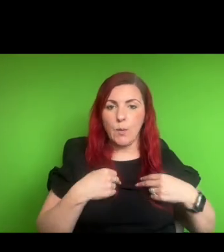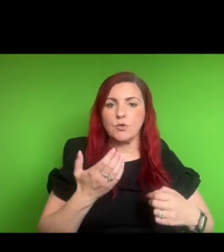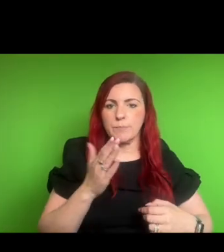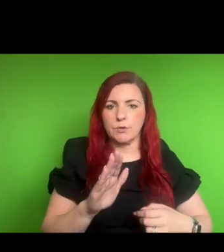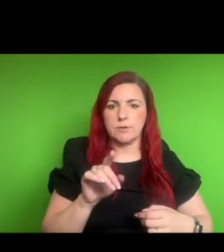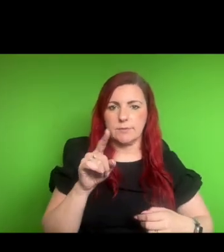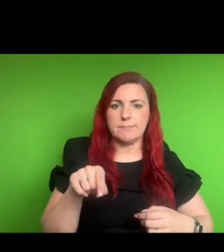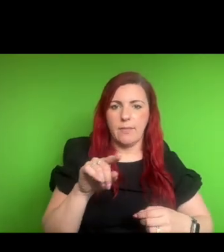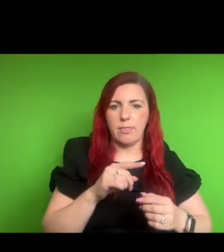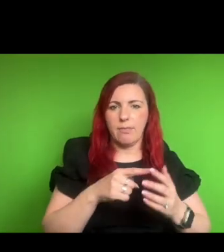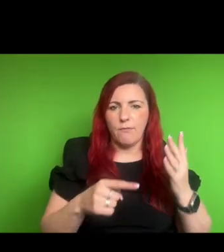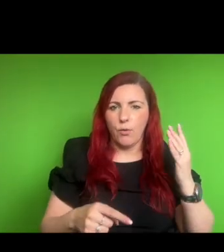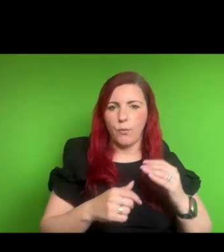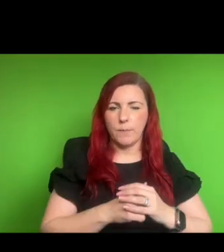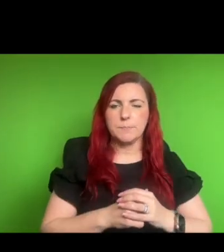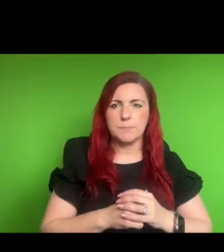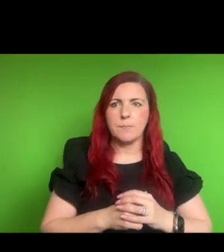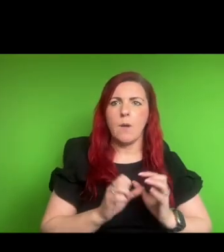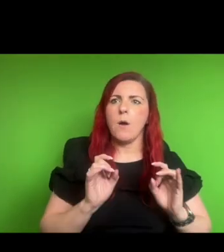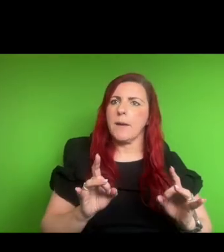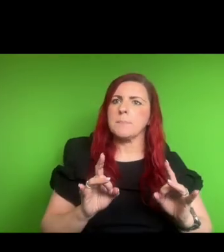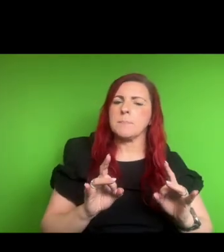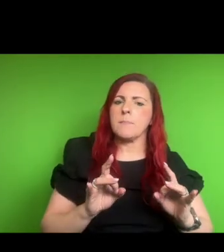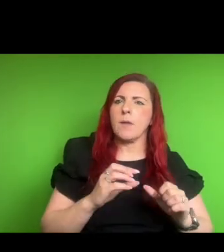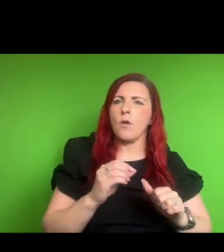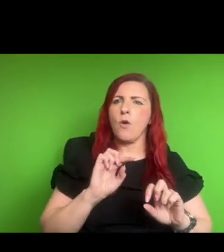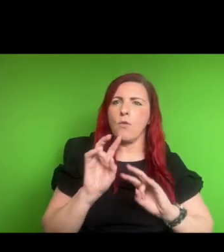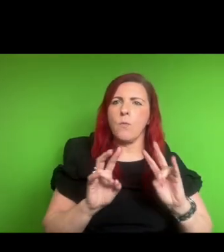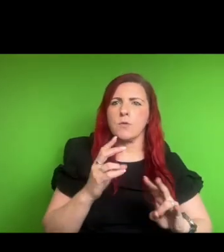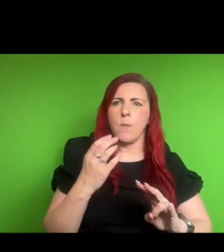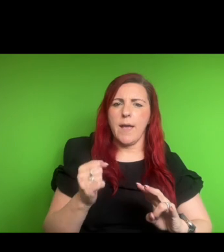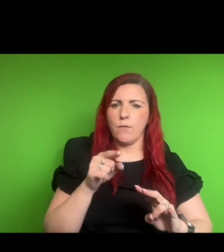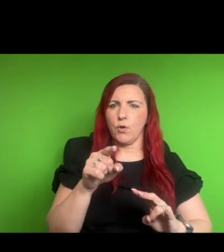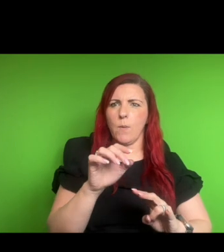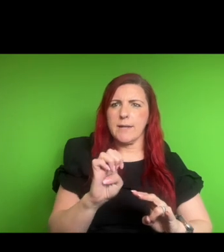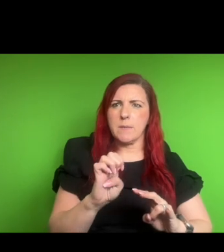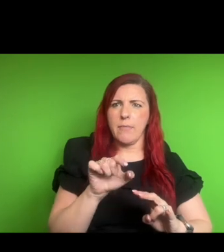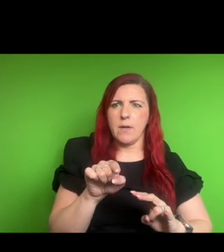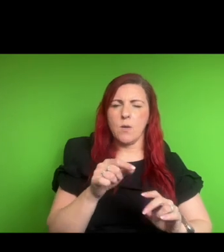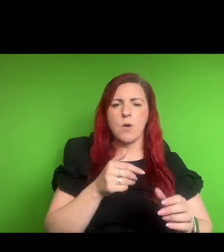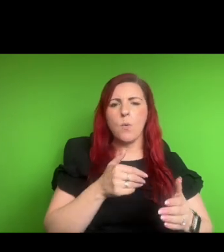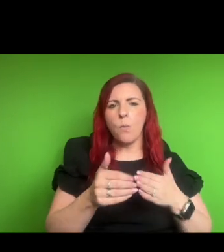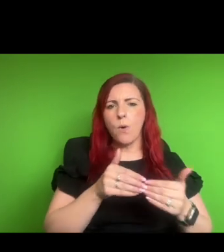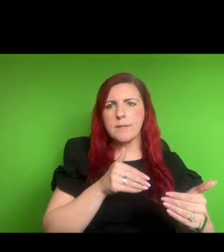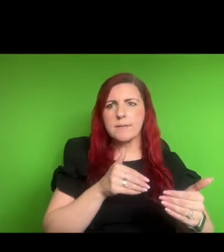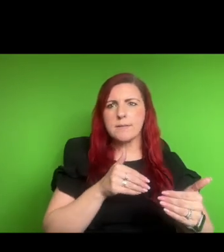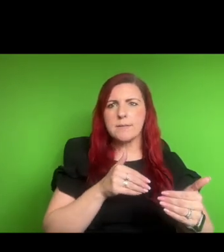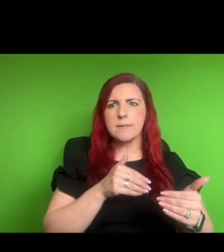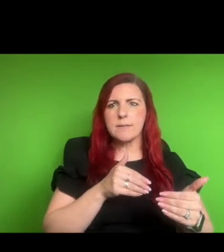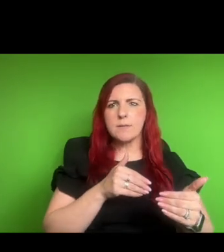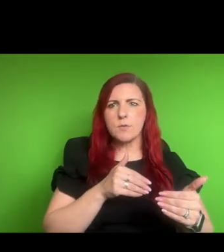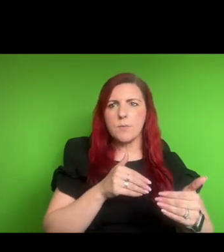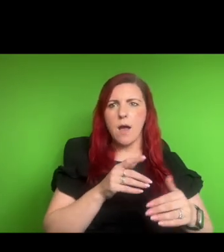Okay. So another question we have, Elizabeth, for you is what are the types of